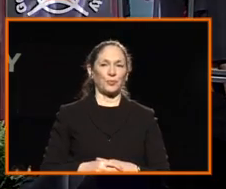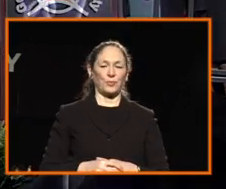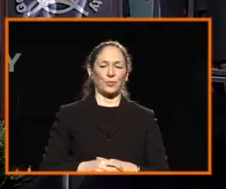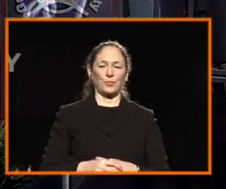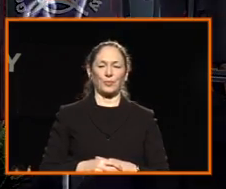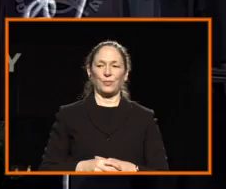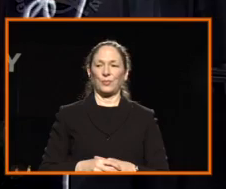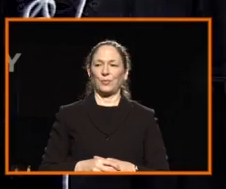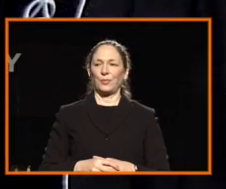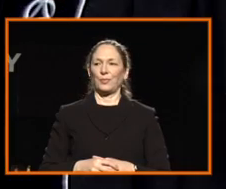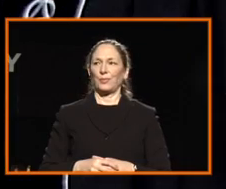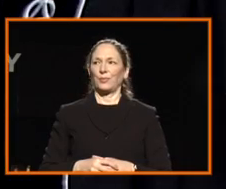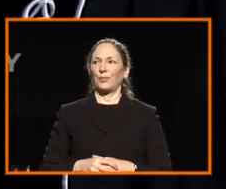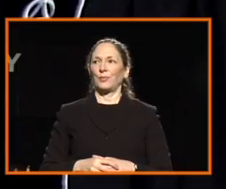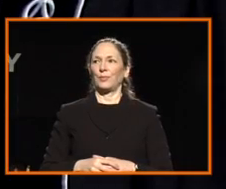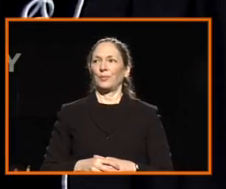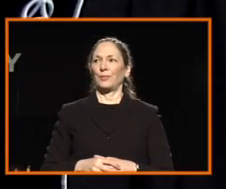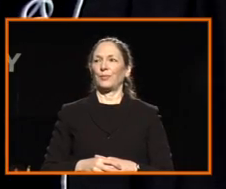It's on.